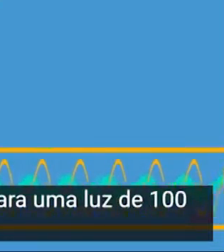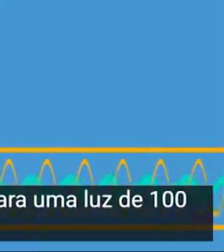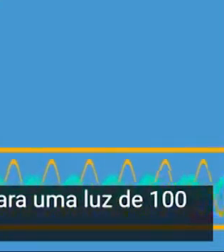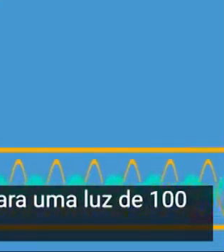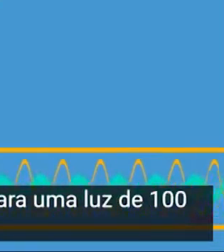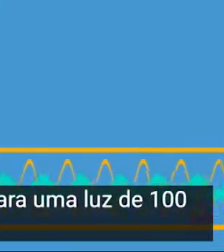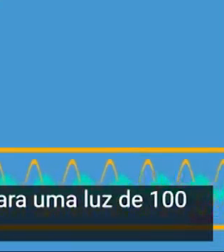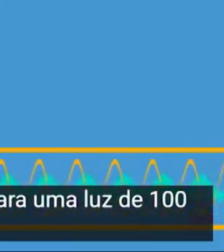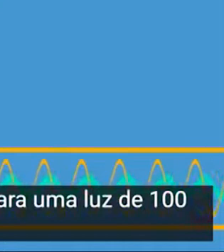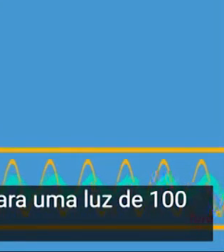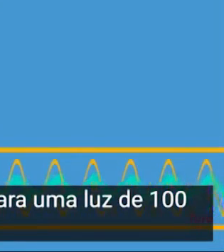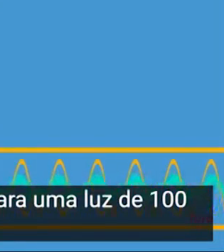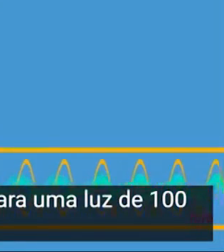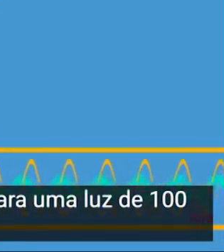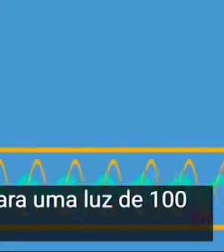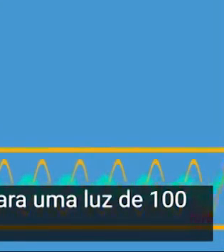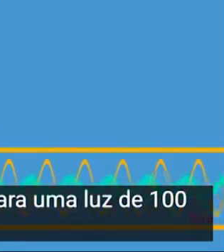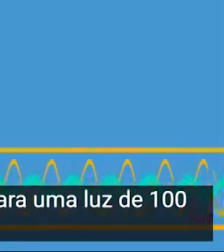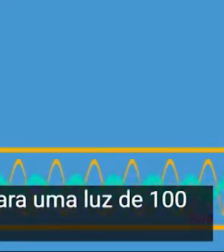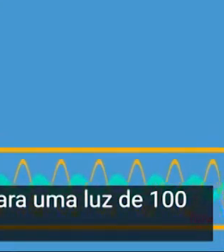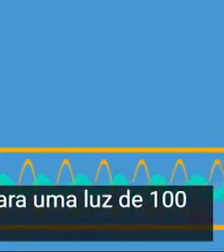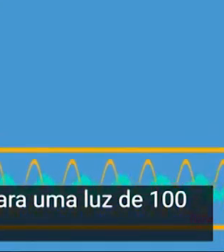is equal to 1 joule per second.